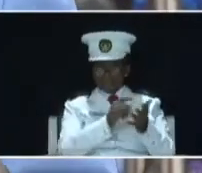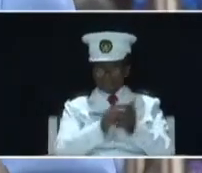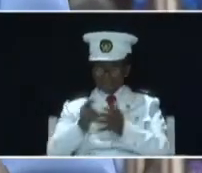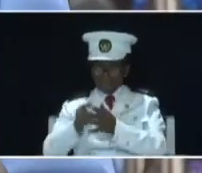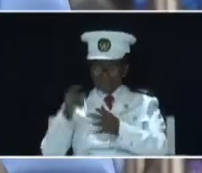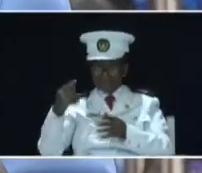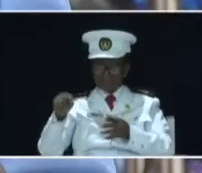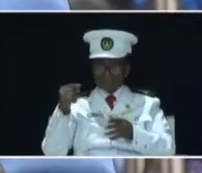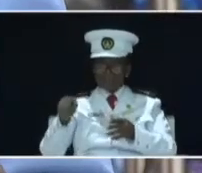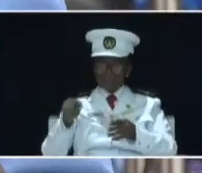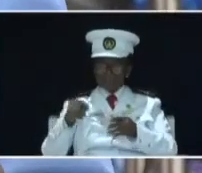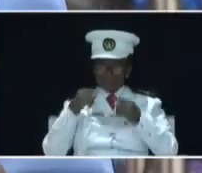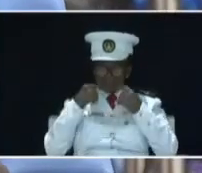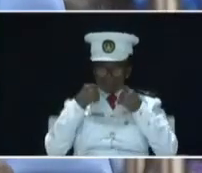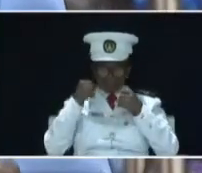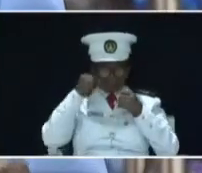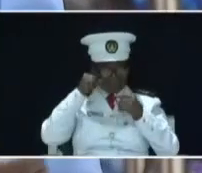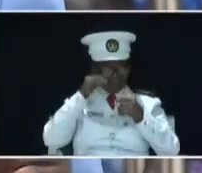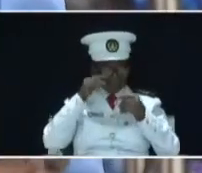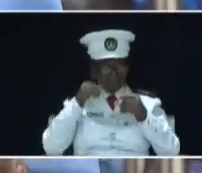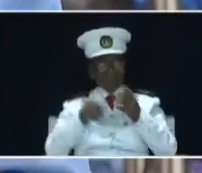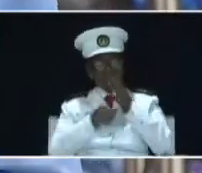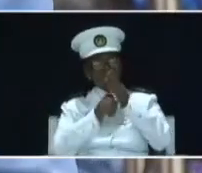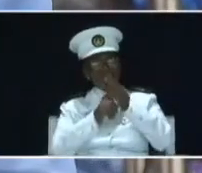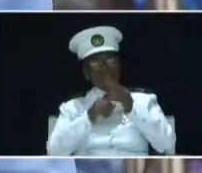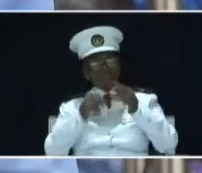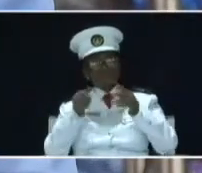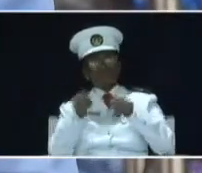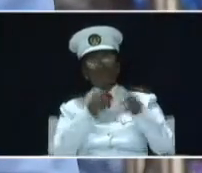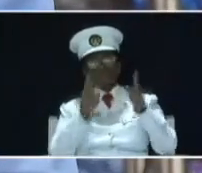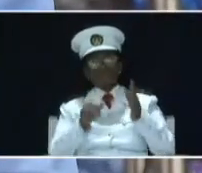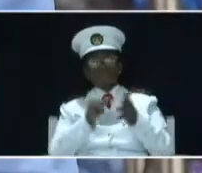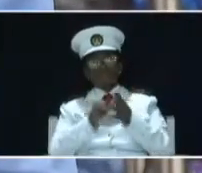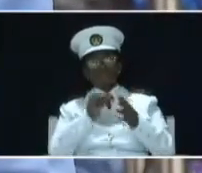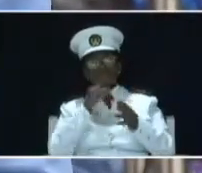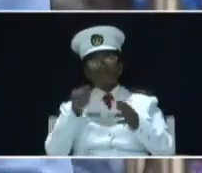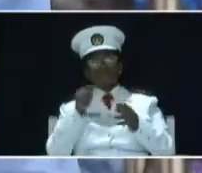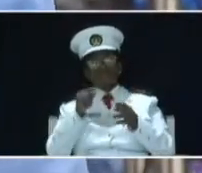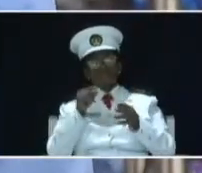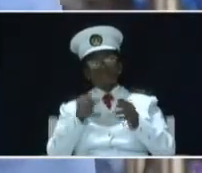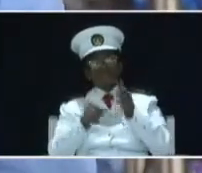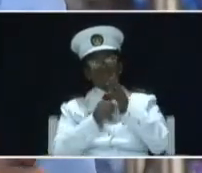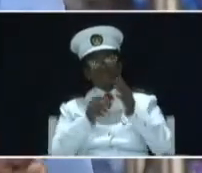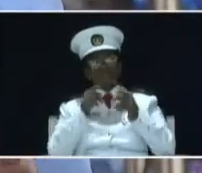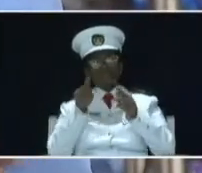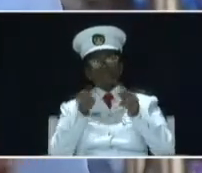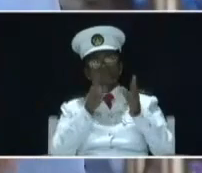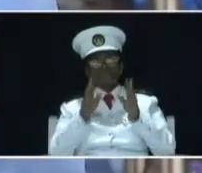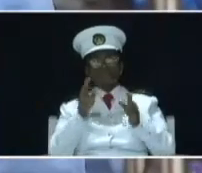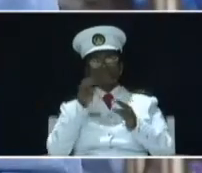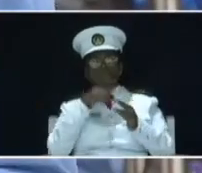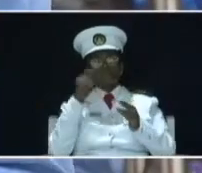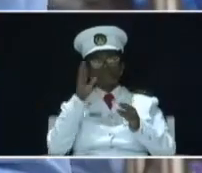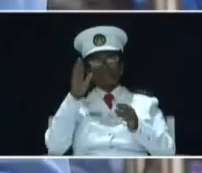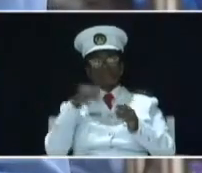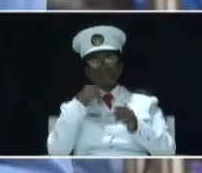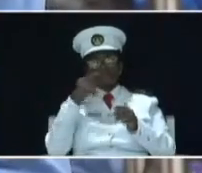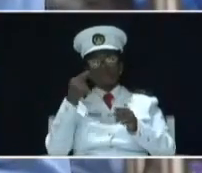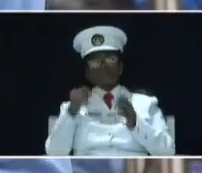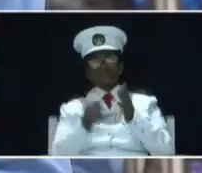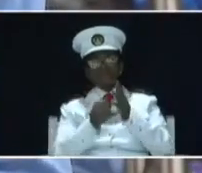a senior partner who will tell the junior partner what to do. You must